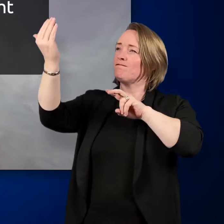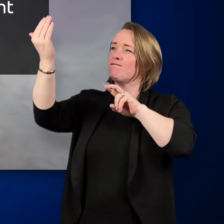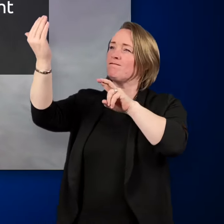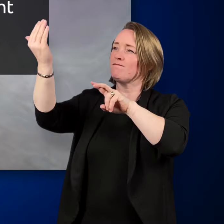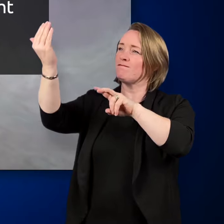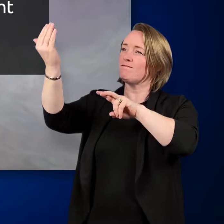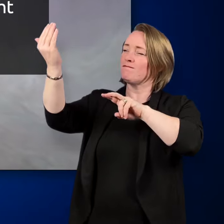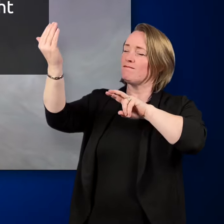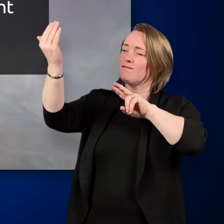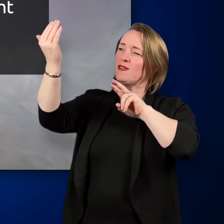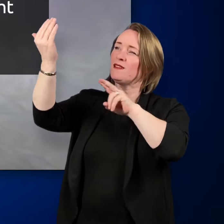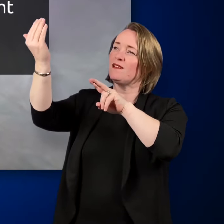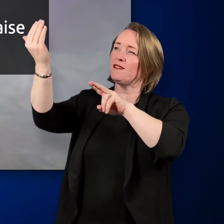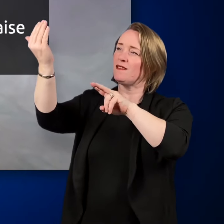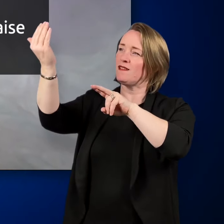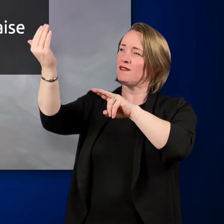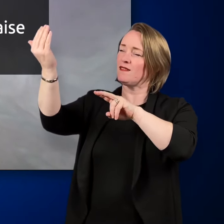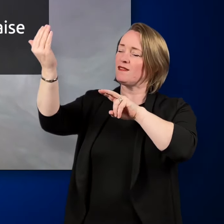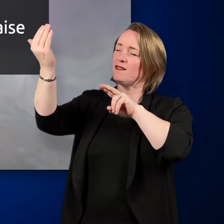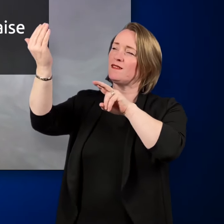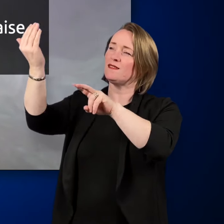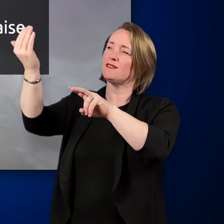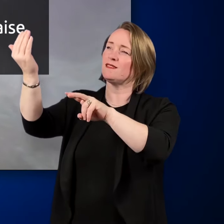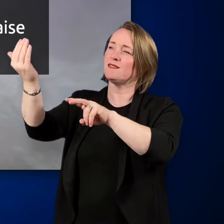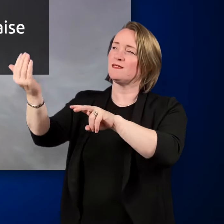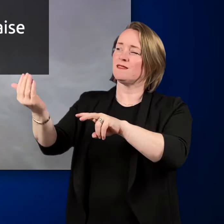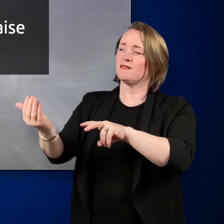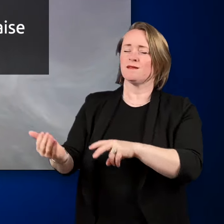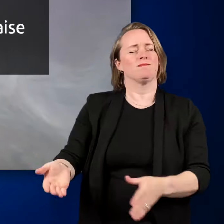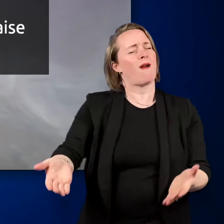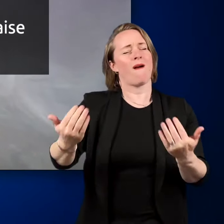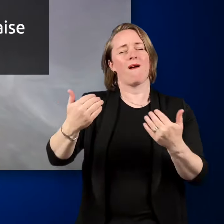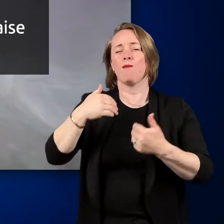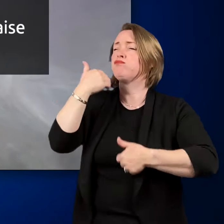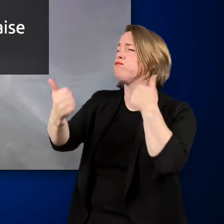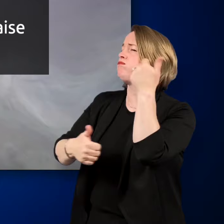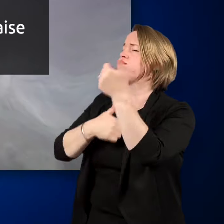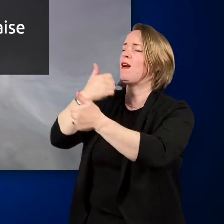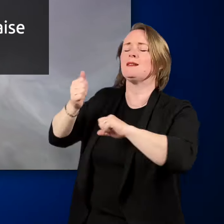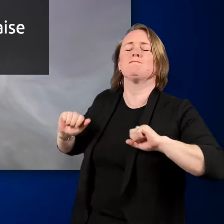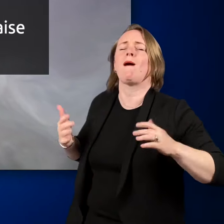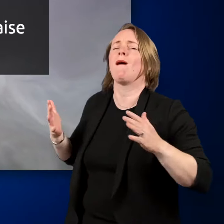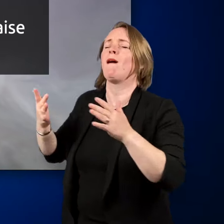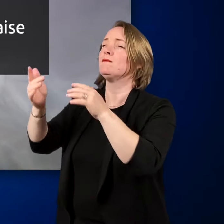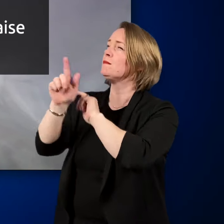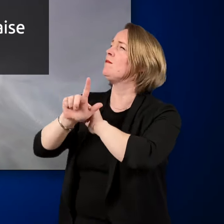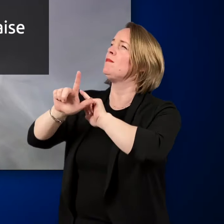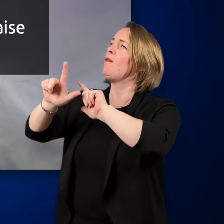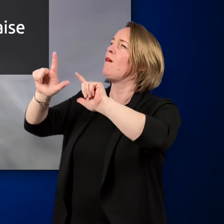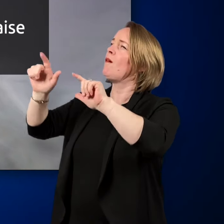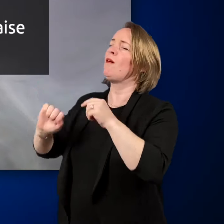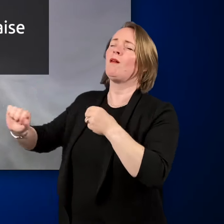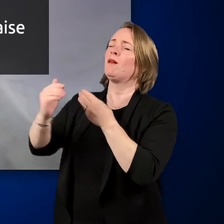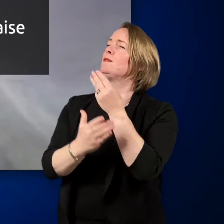on Jesus' face. Oh, praise the name of